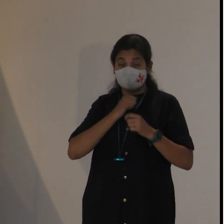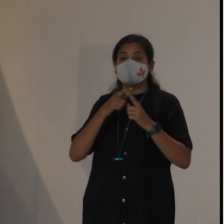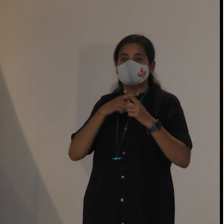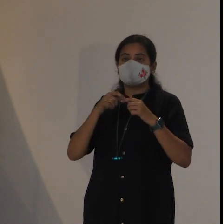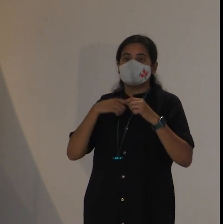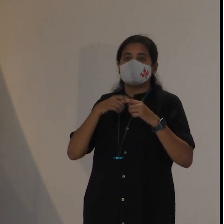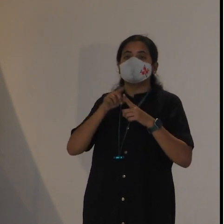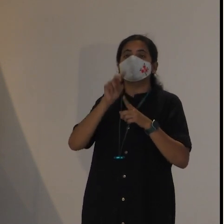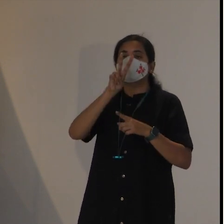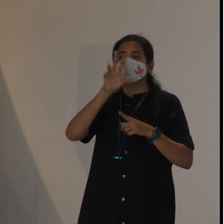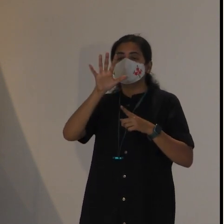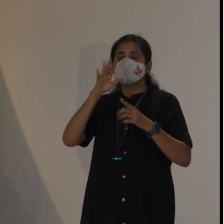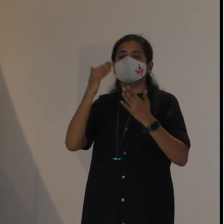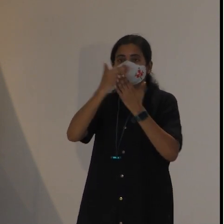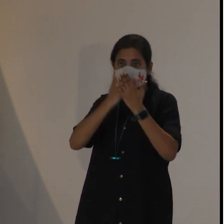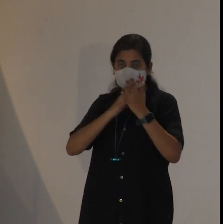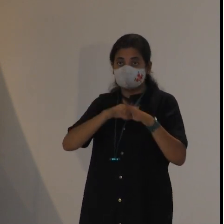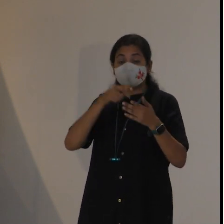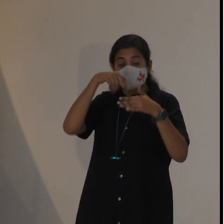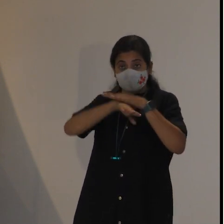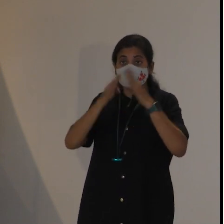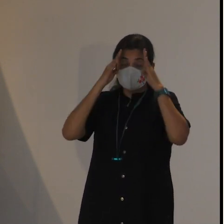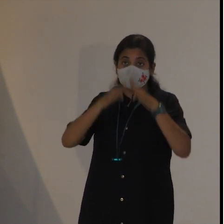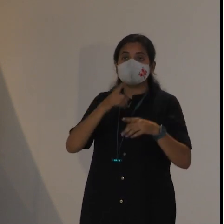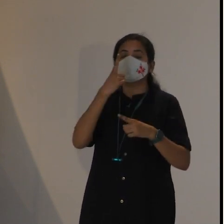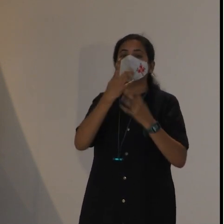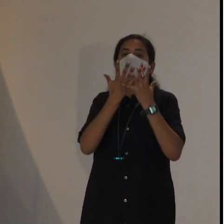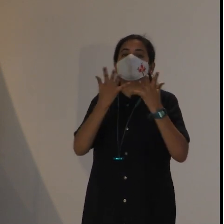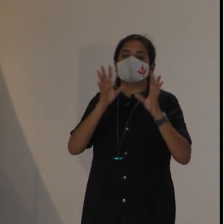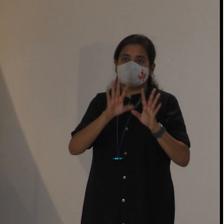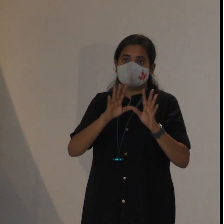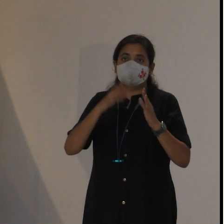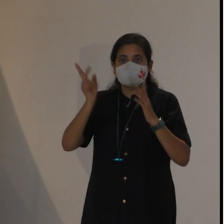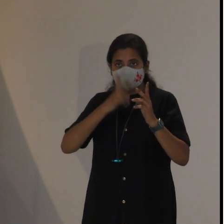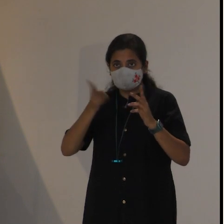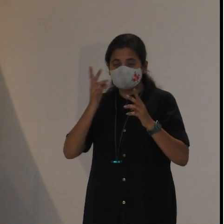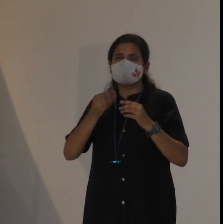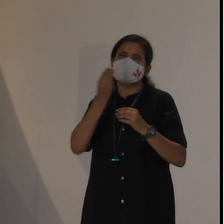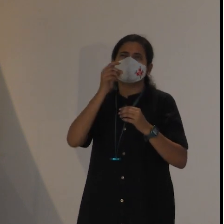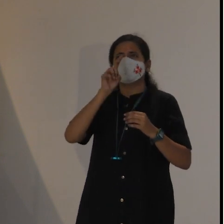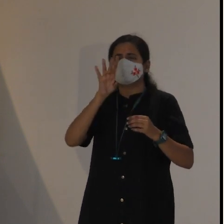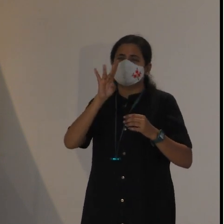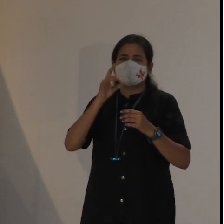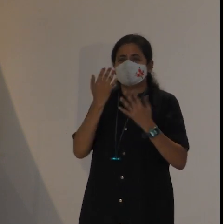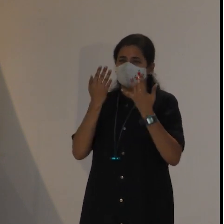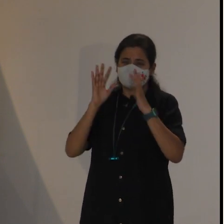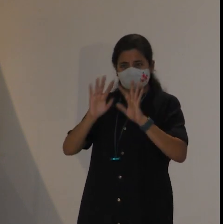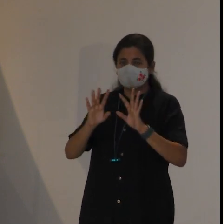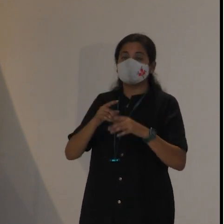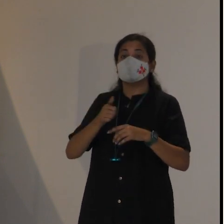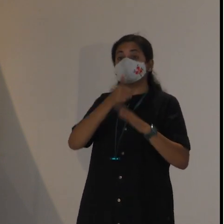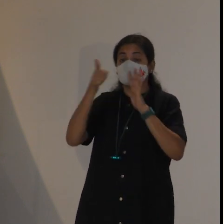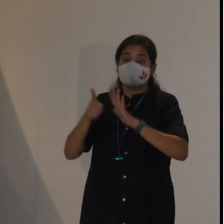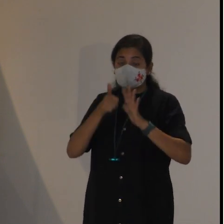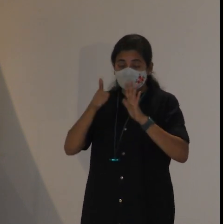We're making 25 episodes. Each episode focuses on one object, approximately 15 minutes, and a total of 6 hours